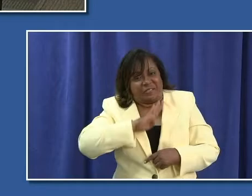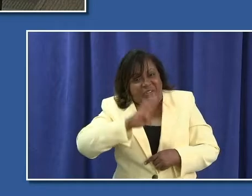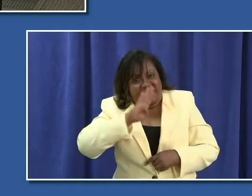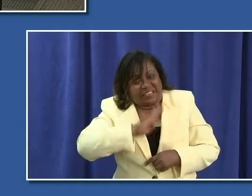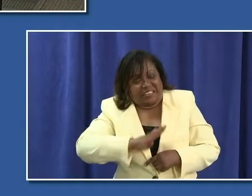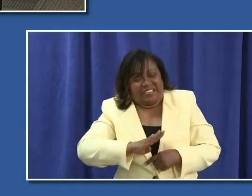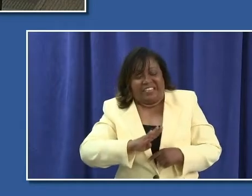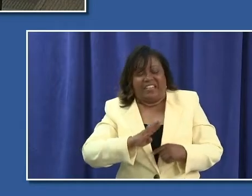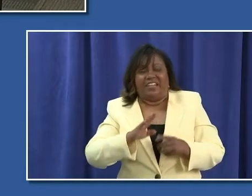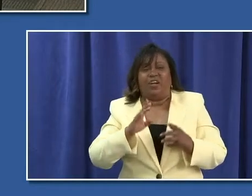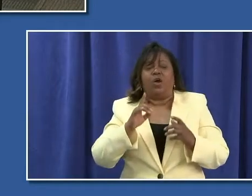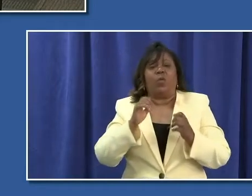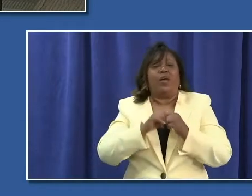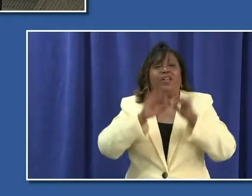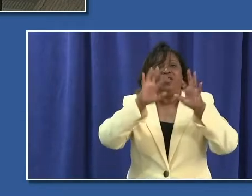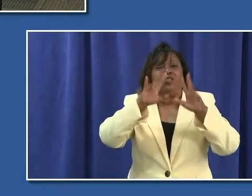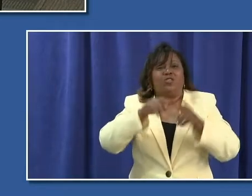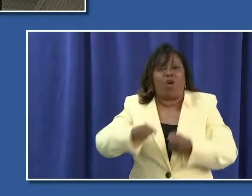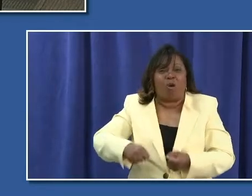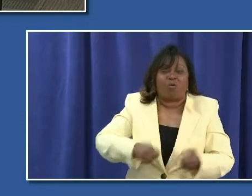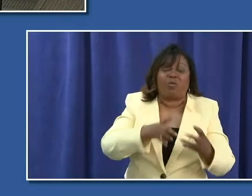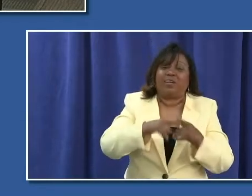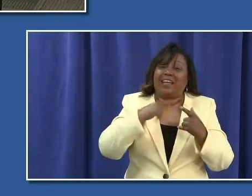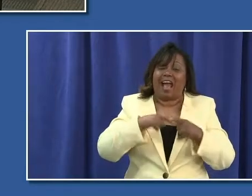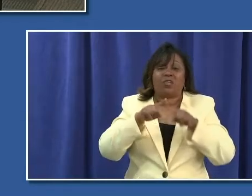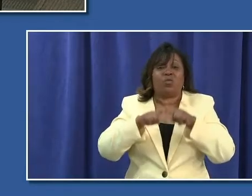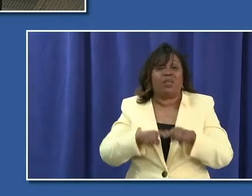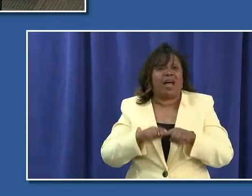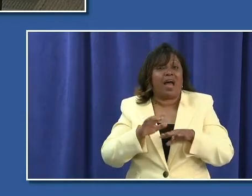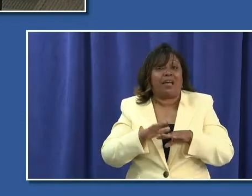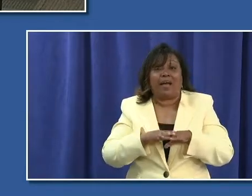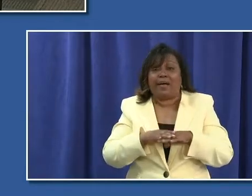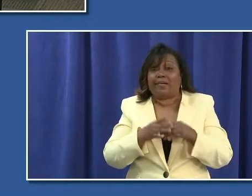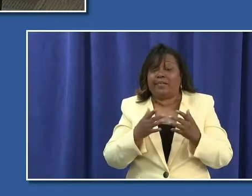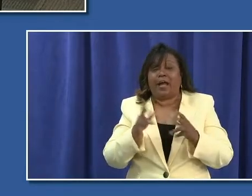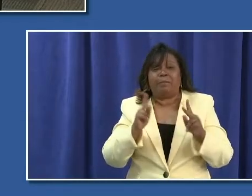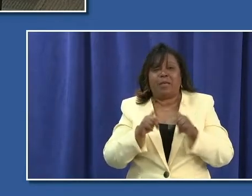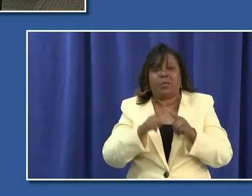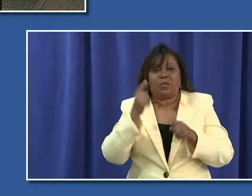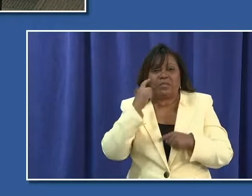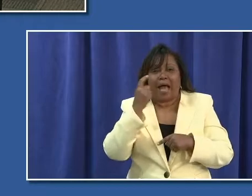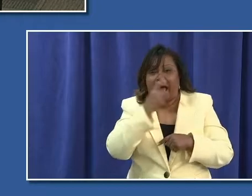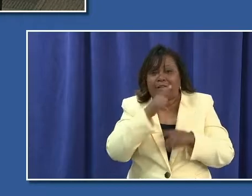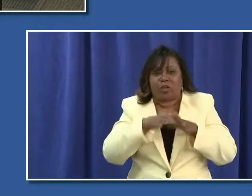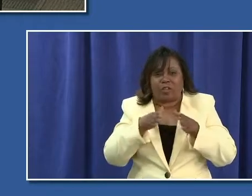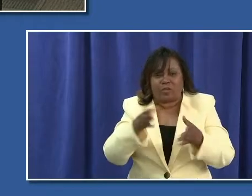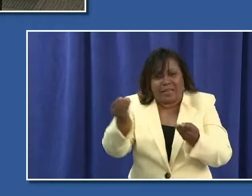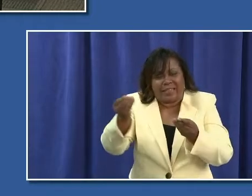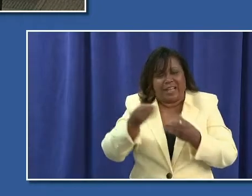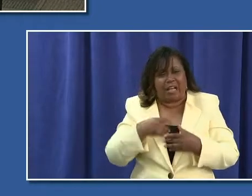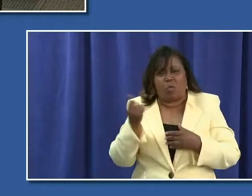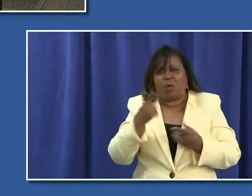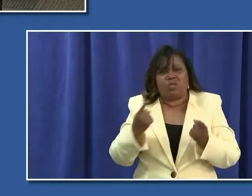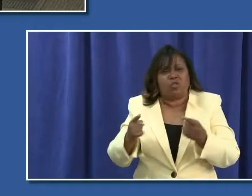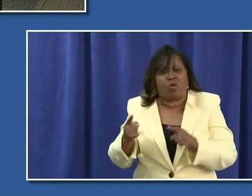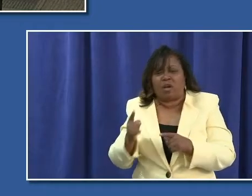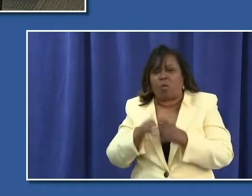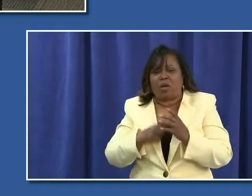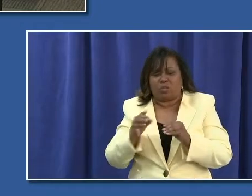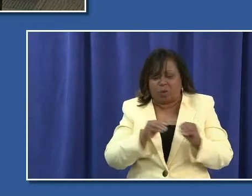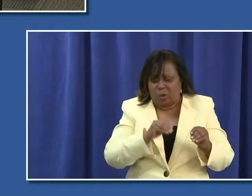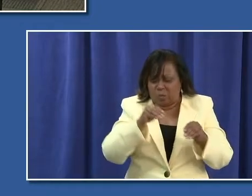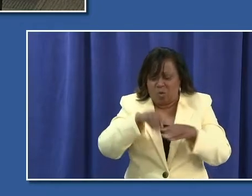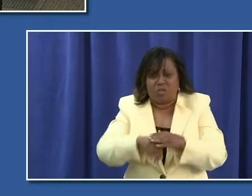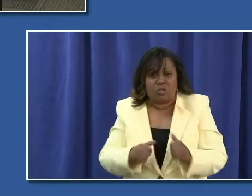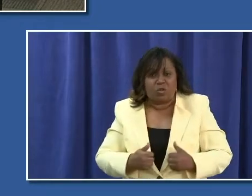was with snow removal, we had to rely upon people's eyes on the street to tell us what was going on once we moved